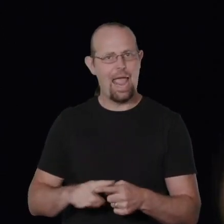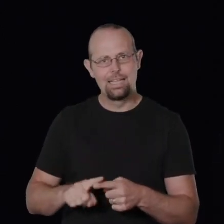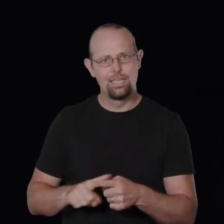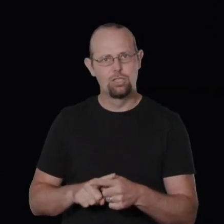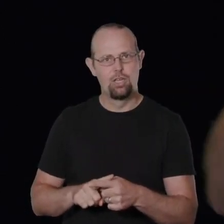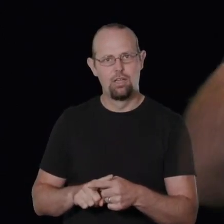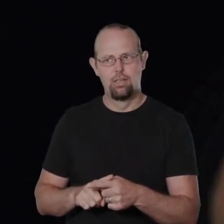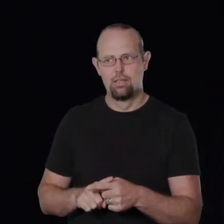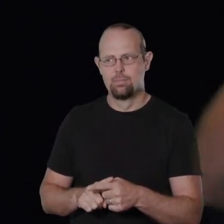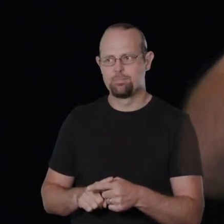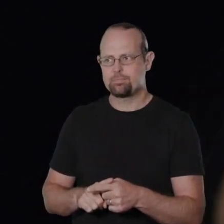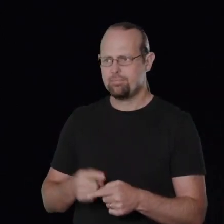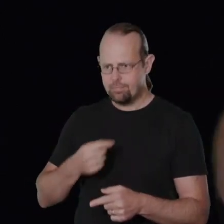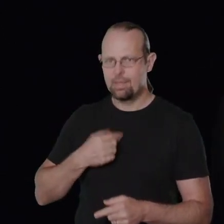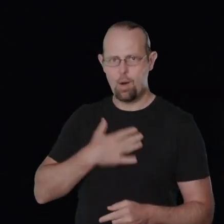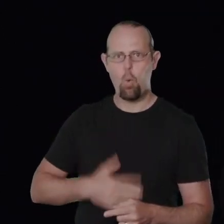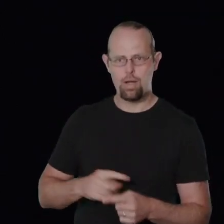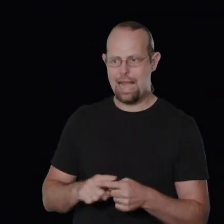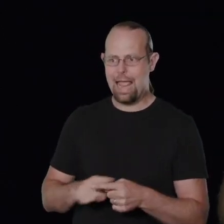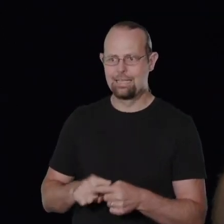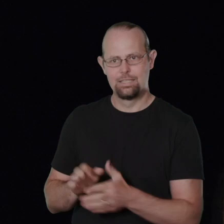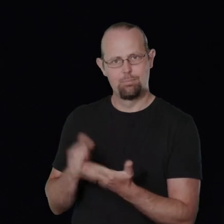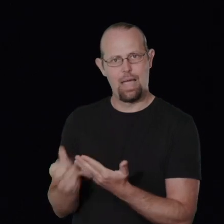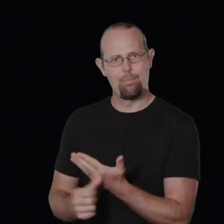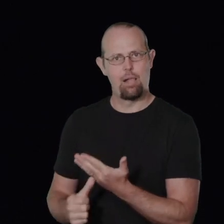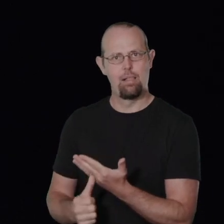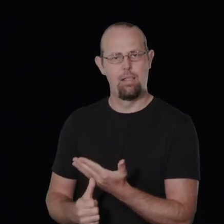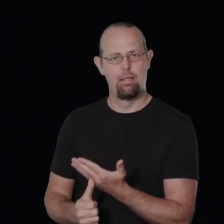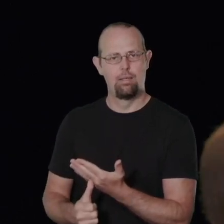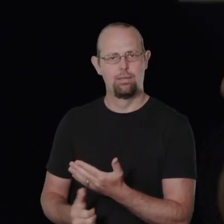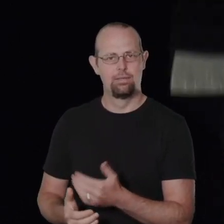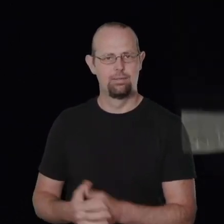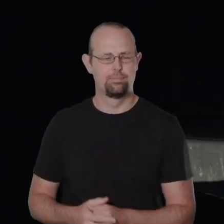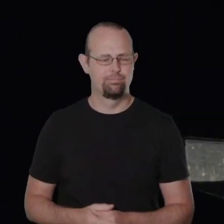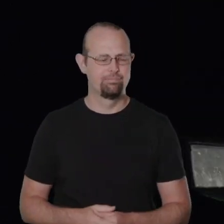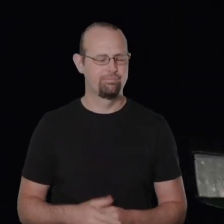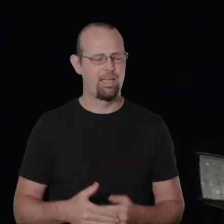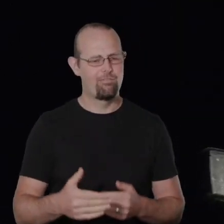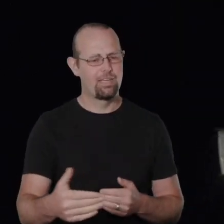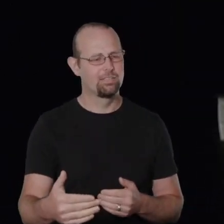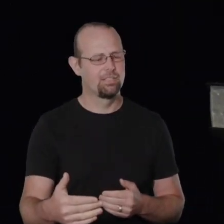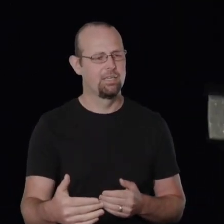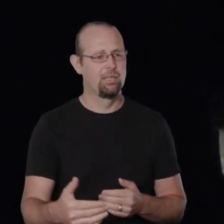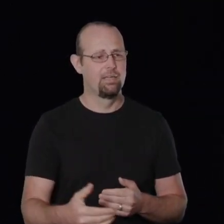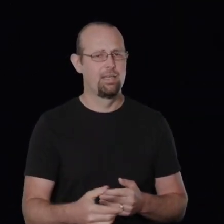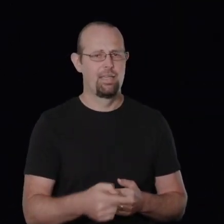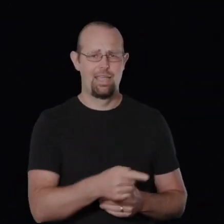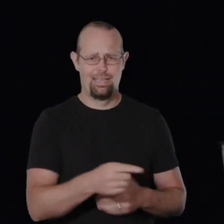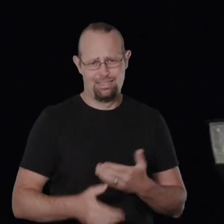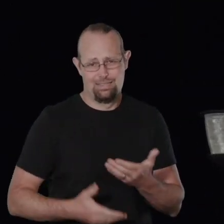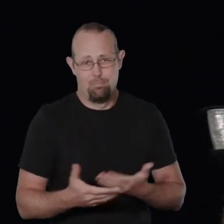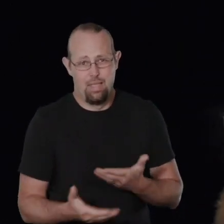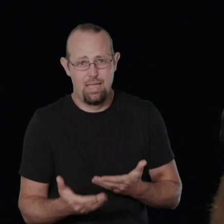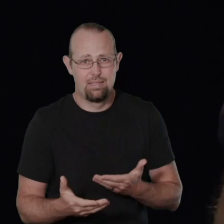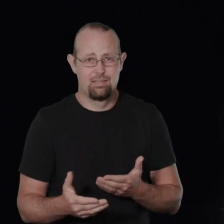just sell me an English copy of the Bible?" Well, eventually he explained to me that the Bible was originally written in